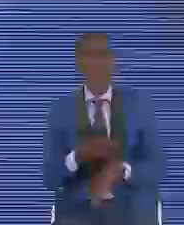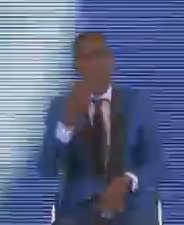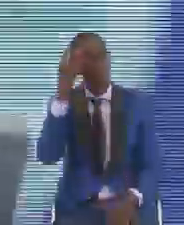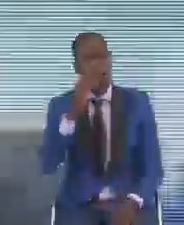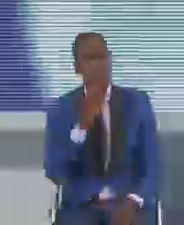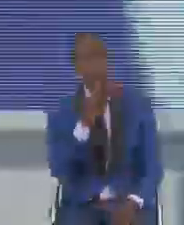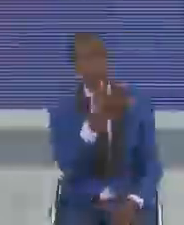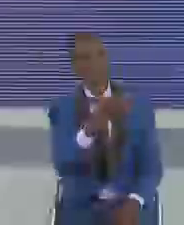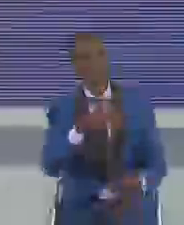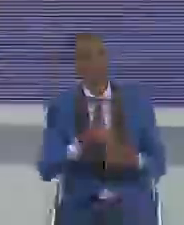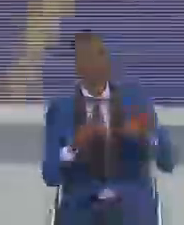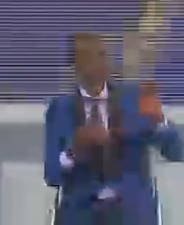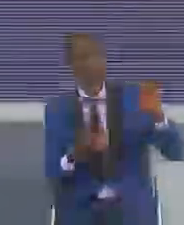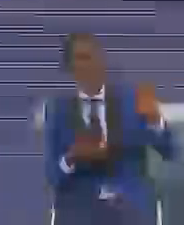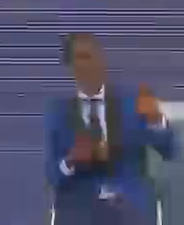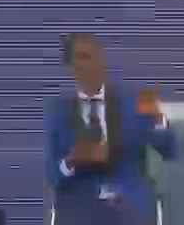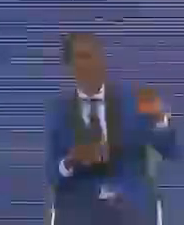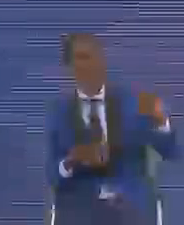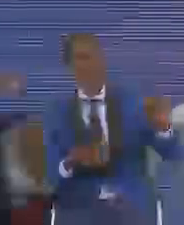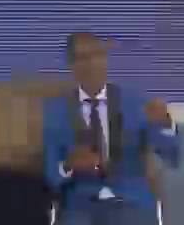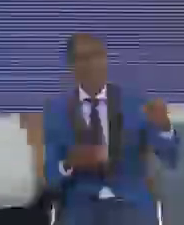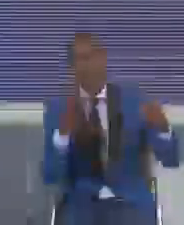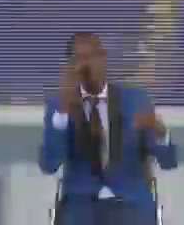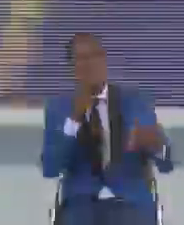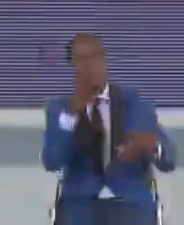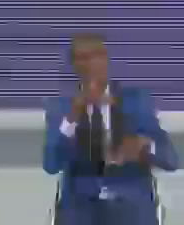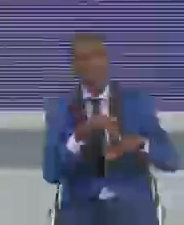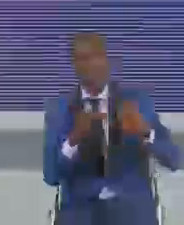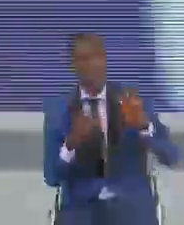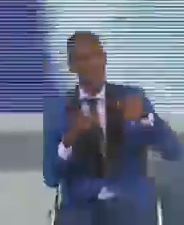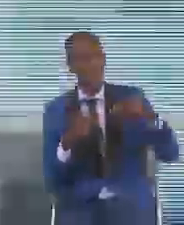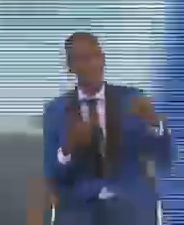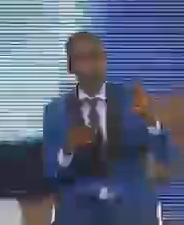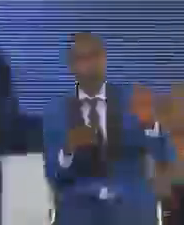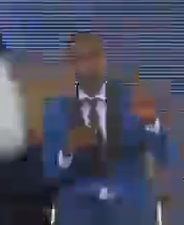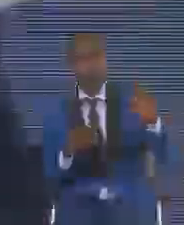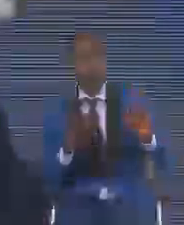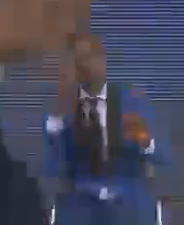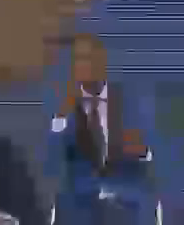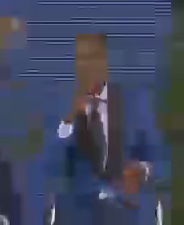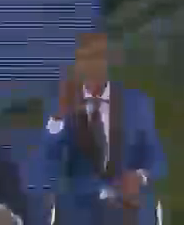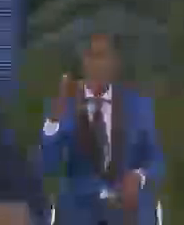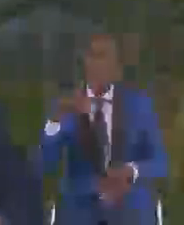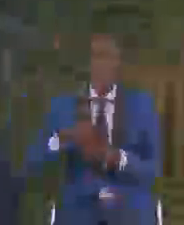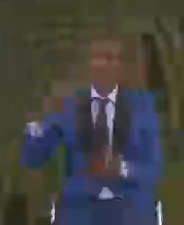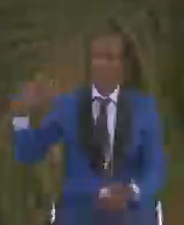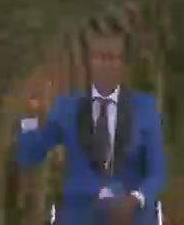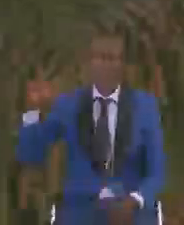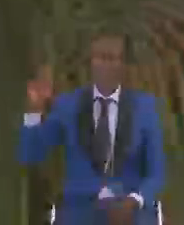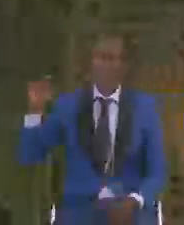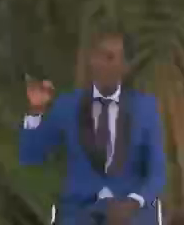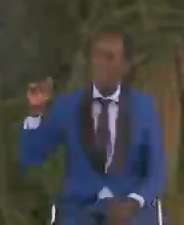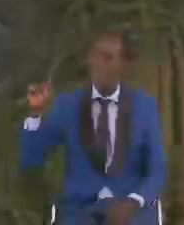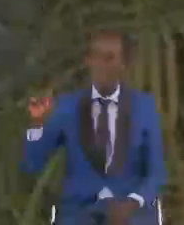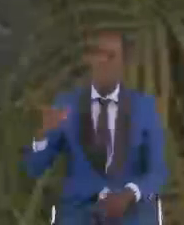at Corinth? Why are you there at Ephesus? Why are you there in the province of Galatia? Why are you there in Philippi?